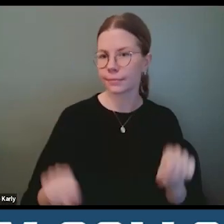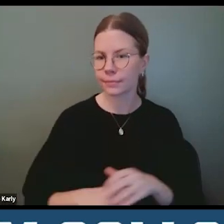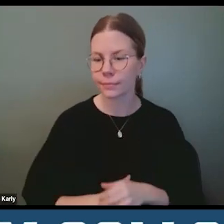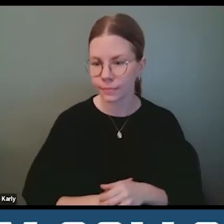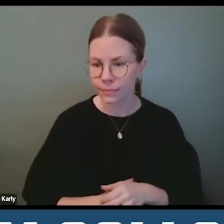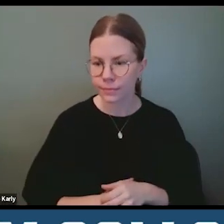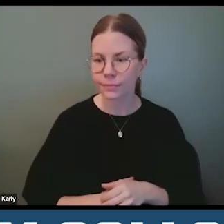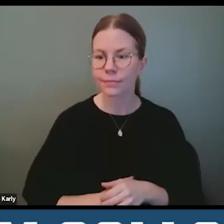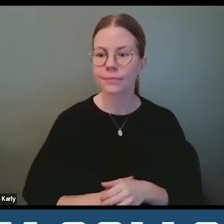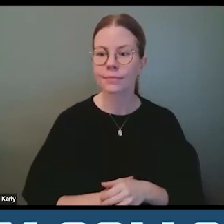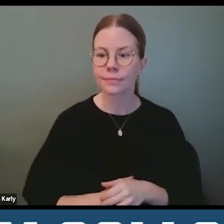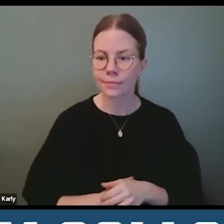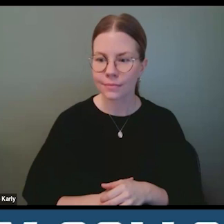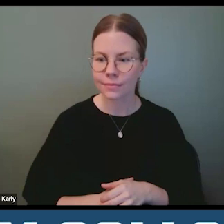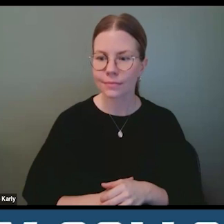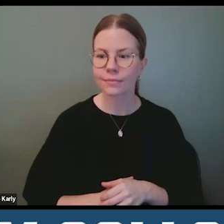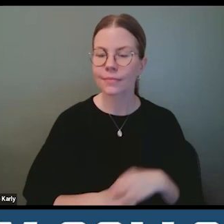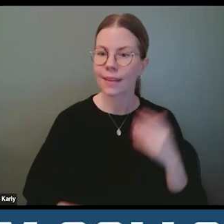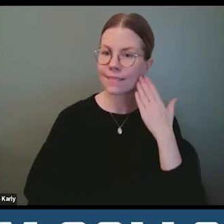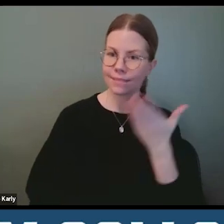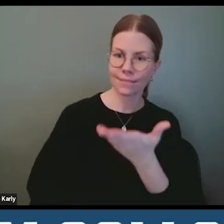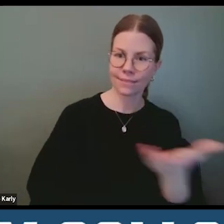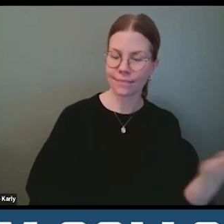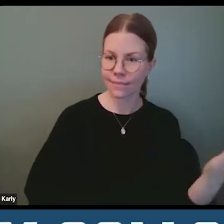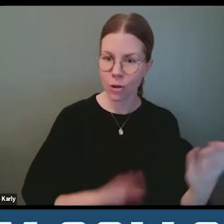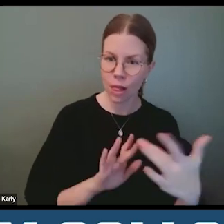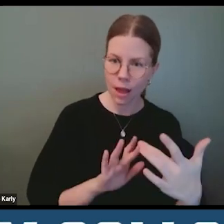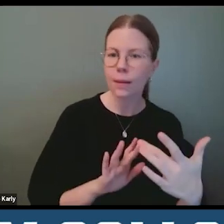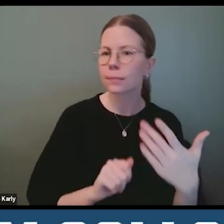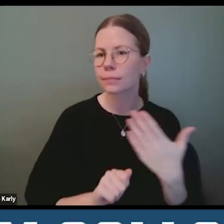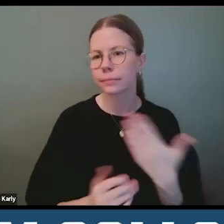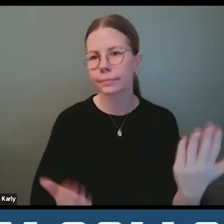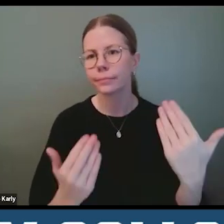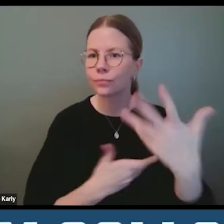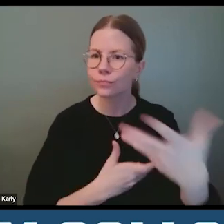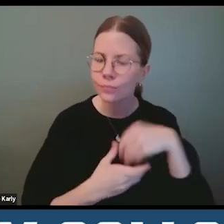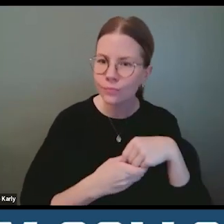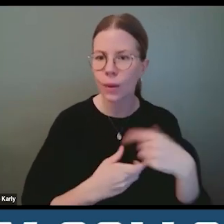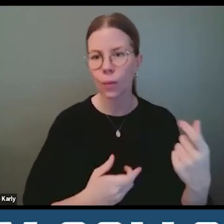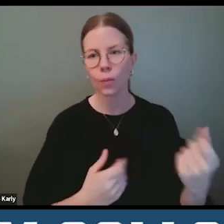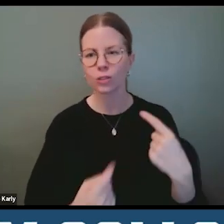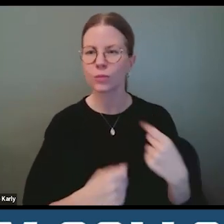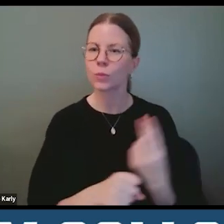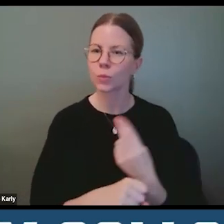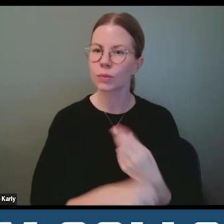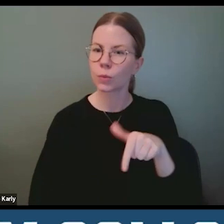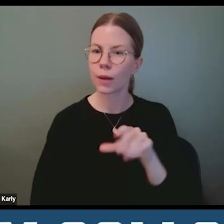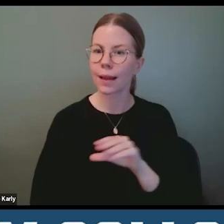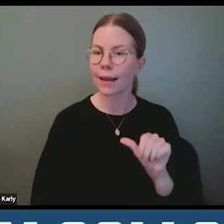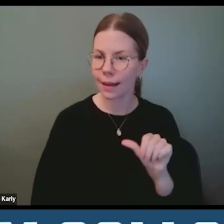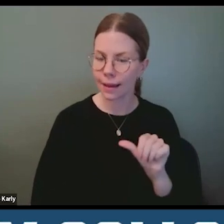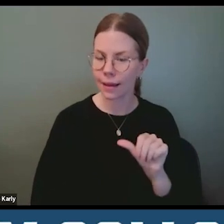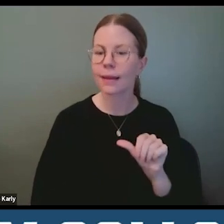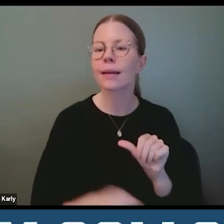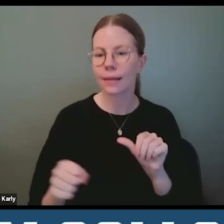also contribute questions tonight, so please feel free to share your questions in the Q&A box at the bottom of your screen. We'll get to as many of them